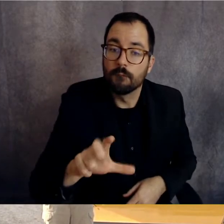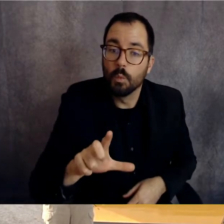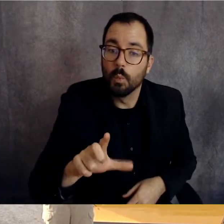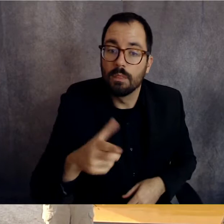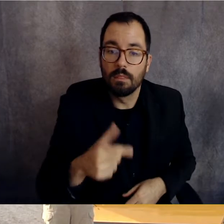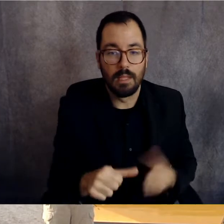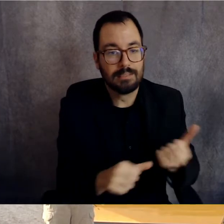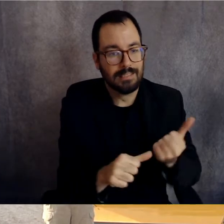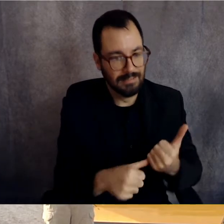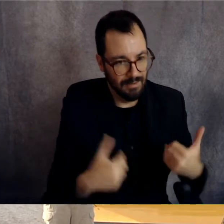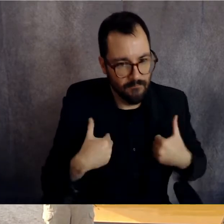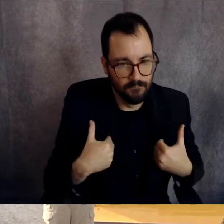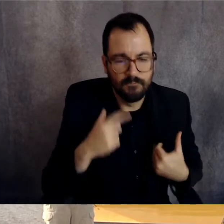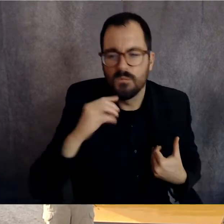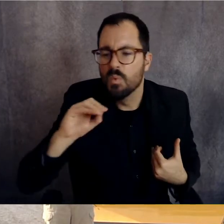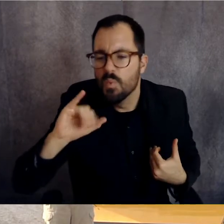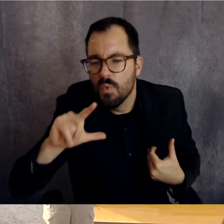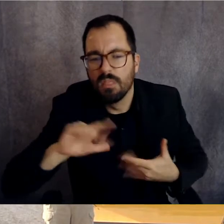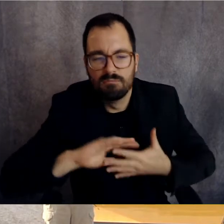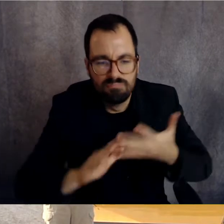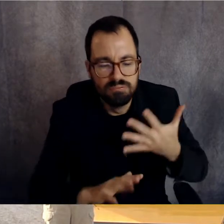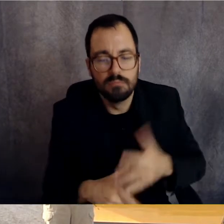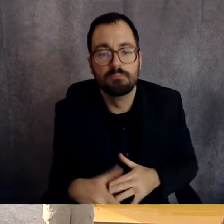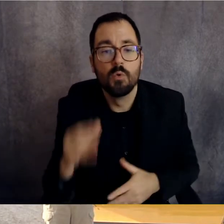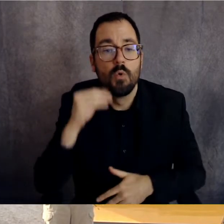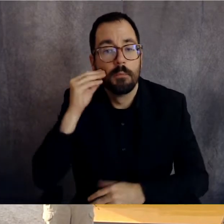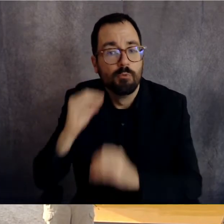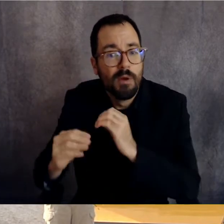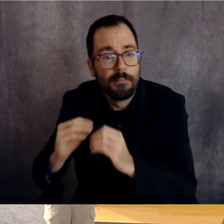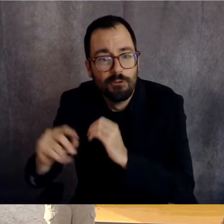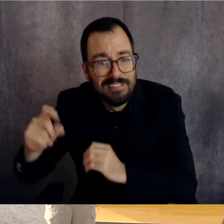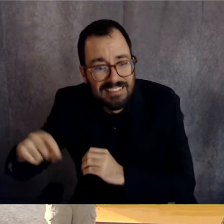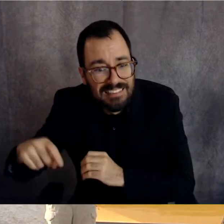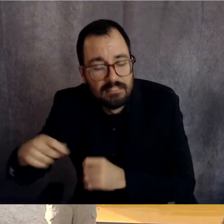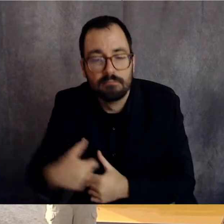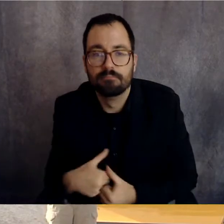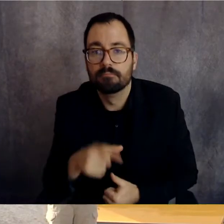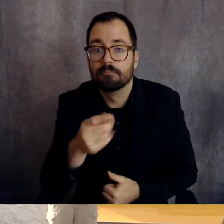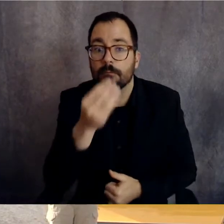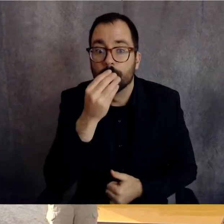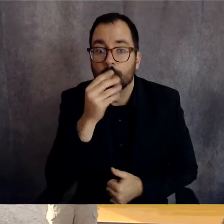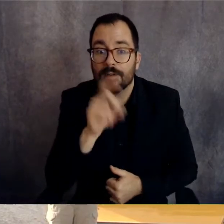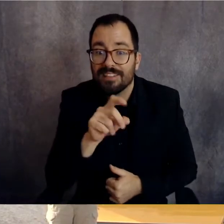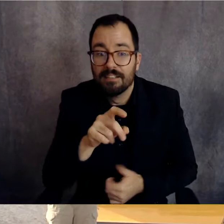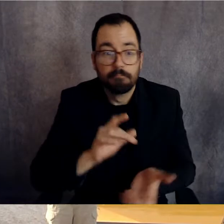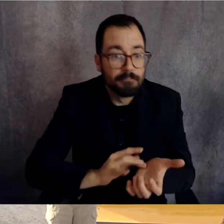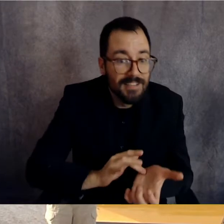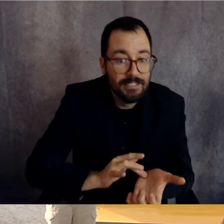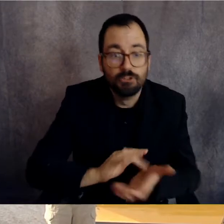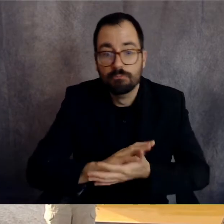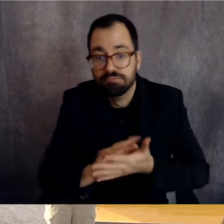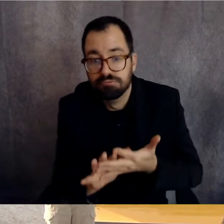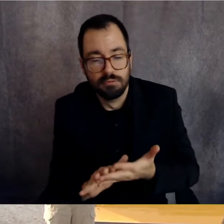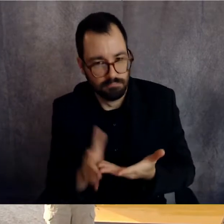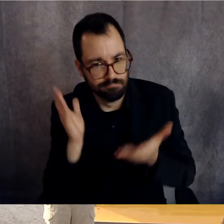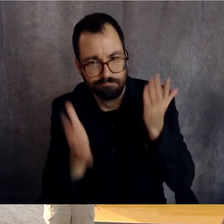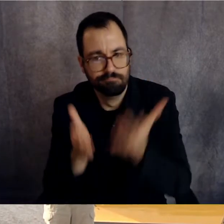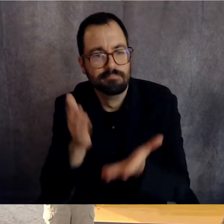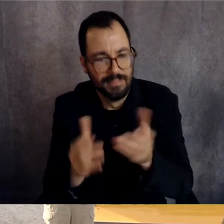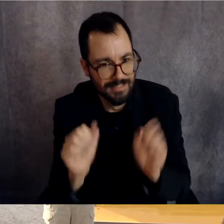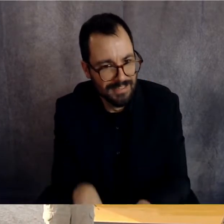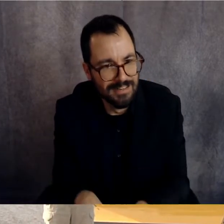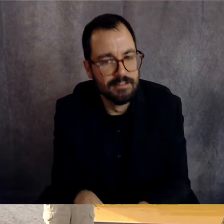repairs. We can also help you access food and medication delivery if you need that. So we need you to reach out to the City of